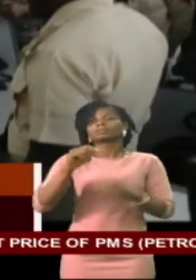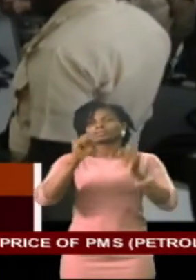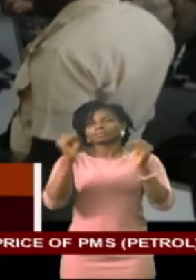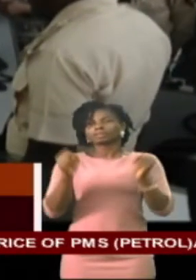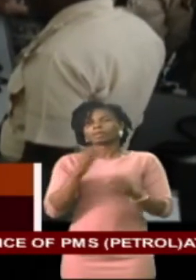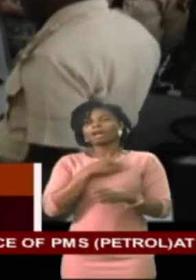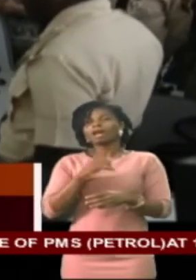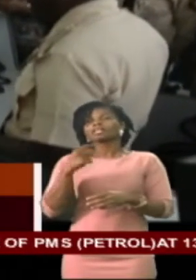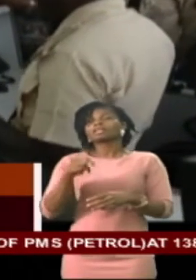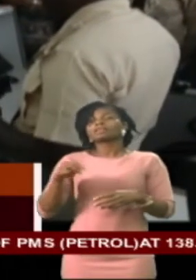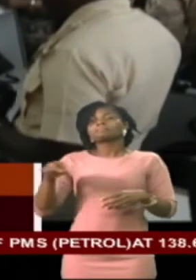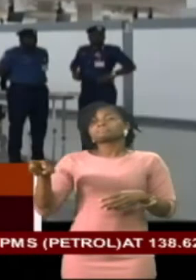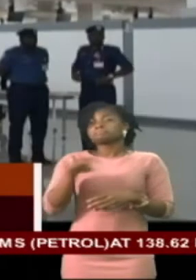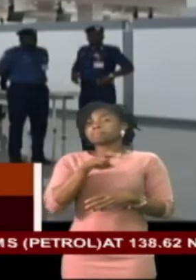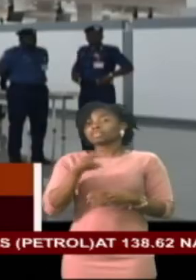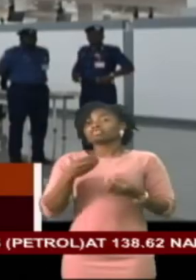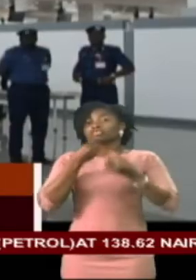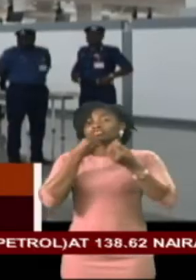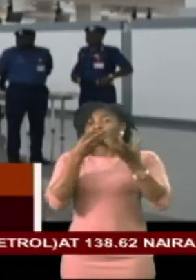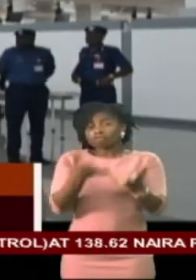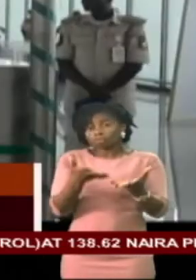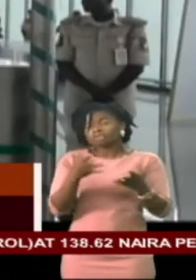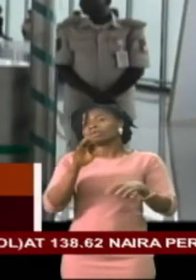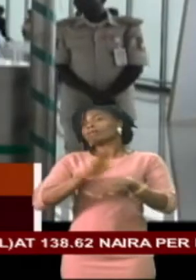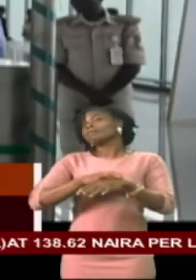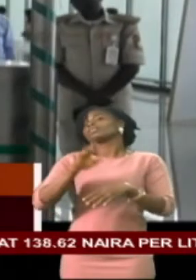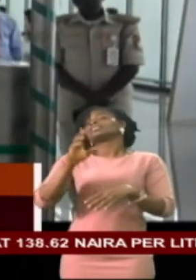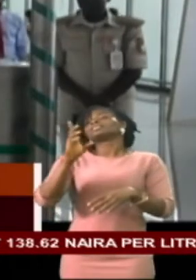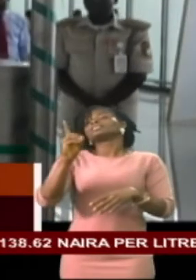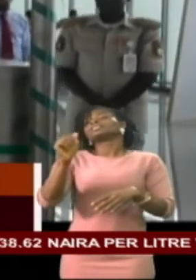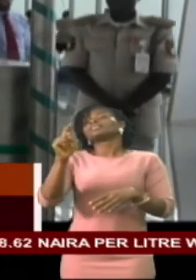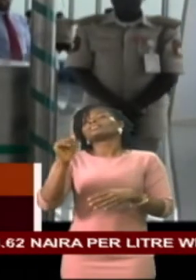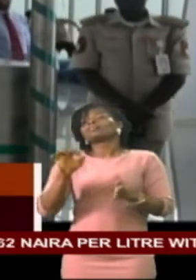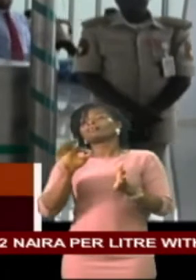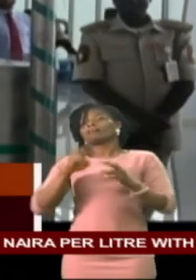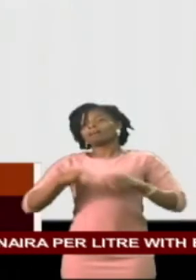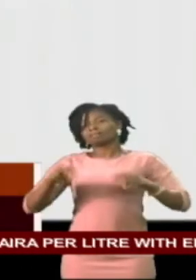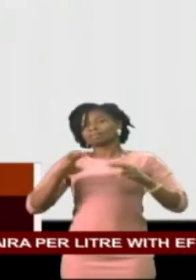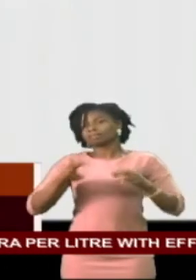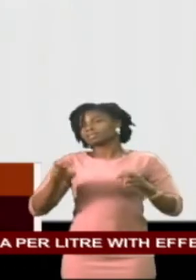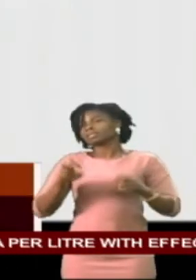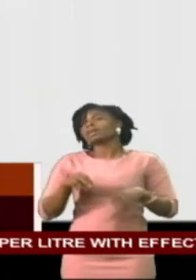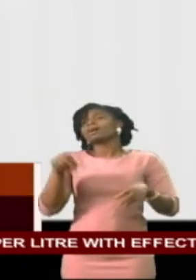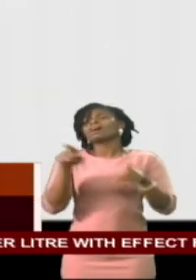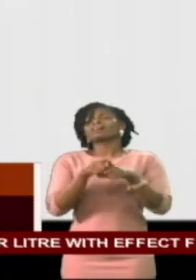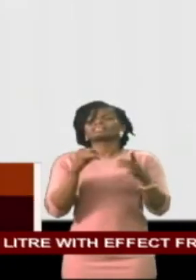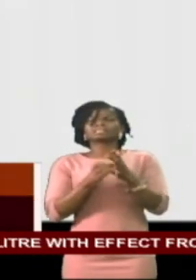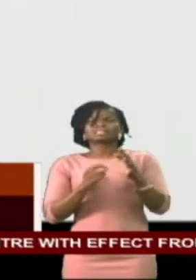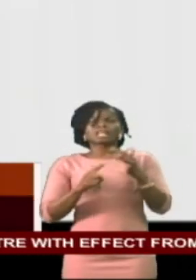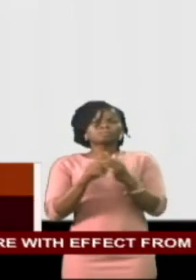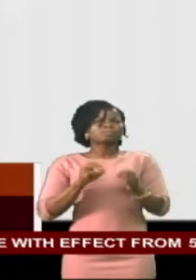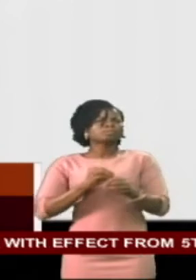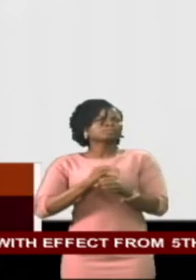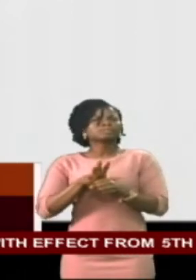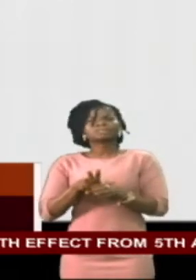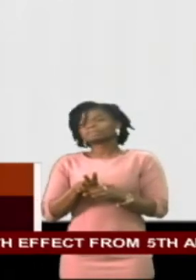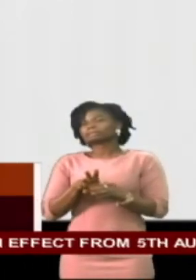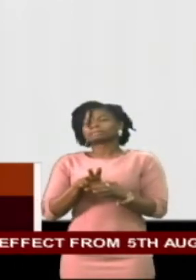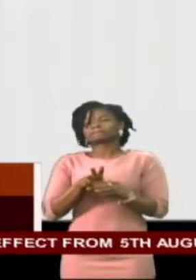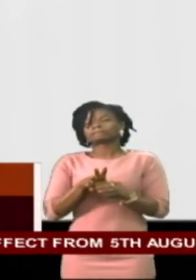and the migration information and data analysis system, and the list is endless. But as it appeared, coronavirus reared